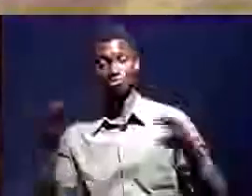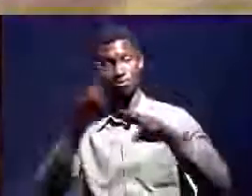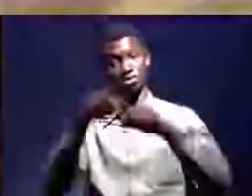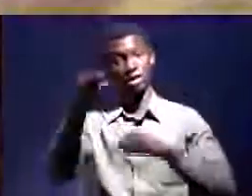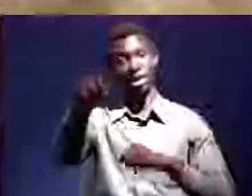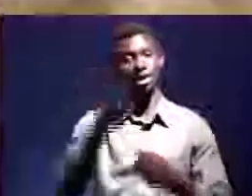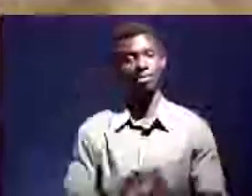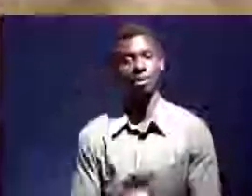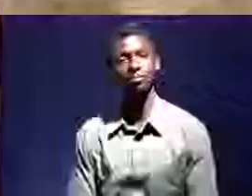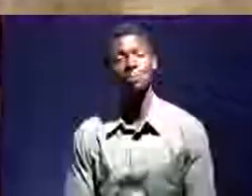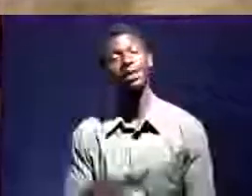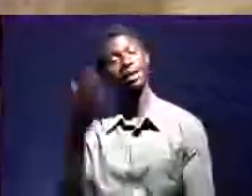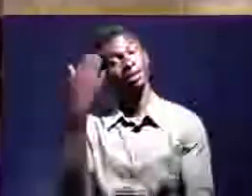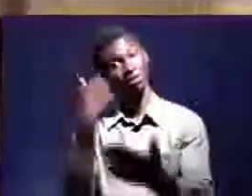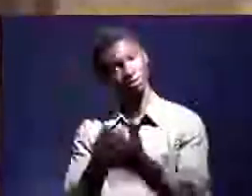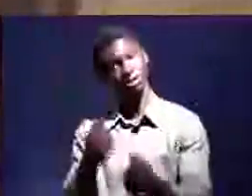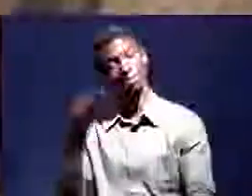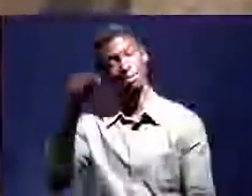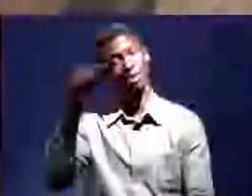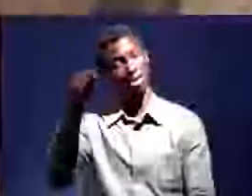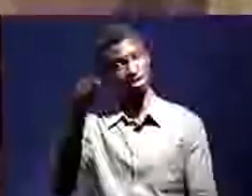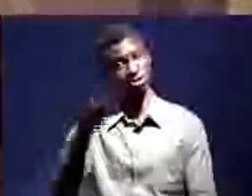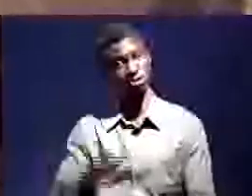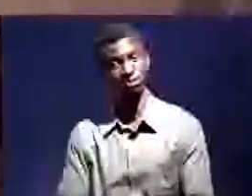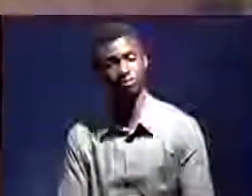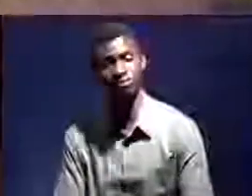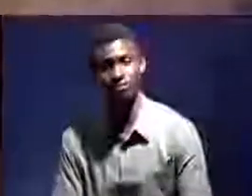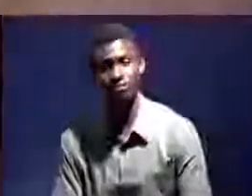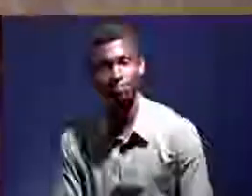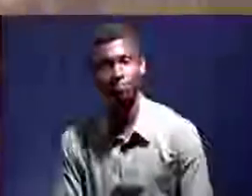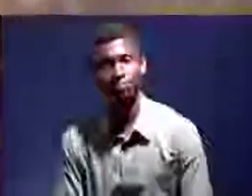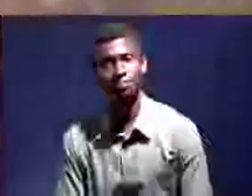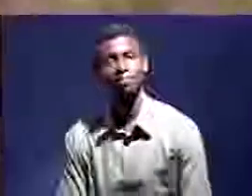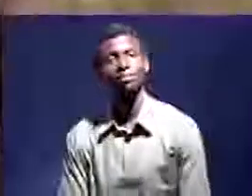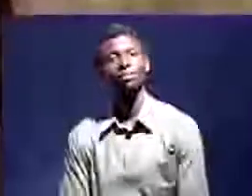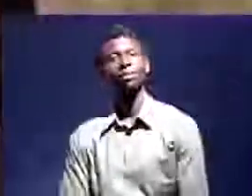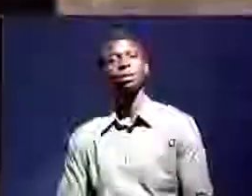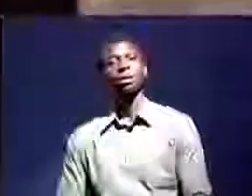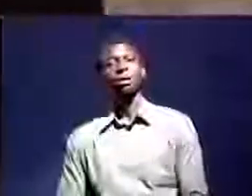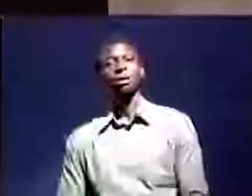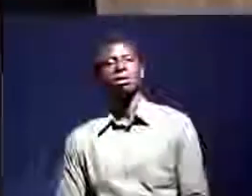that, God is going to give you a special blessing.